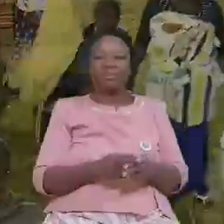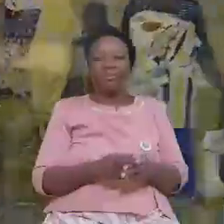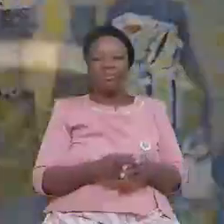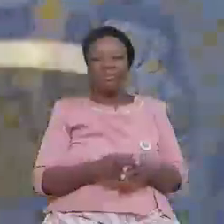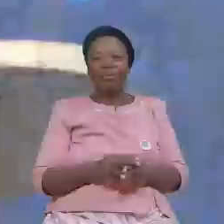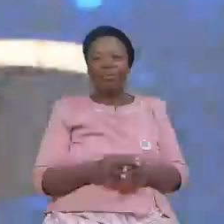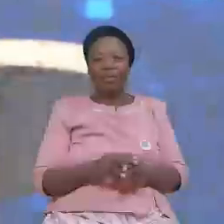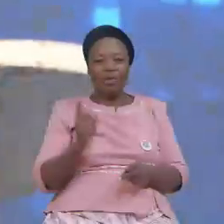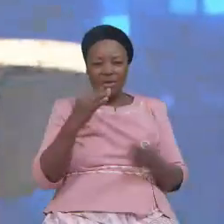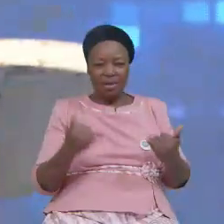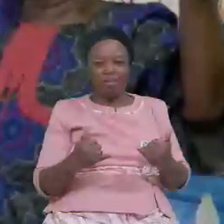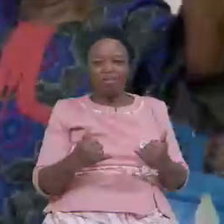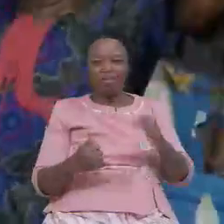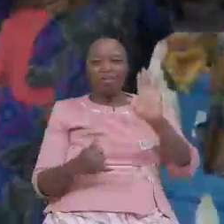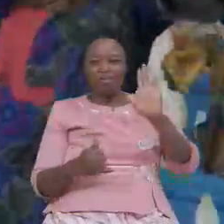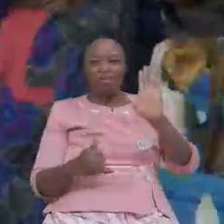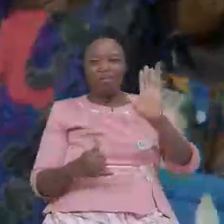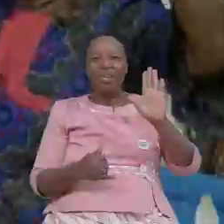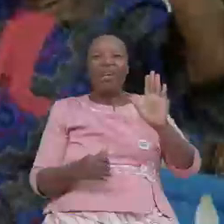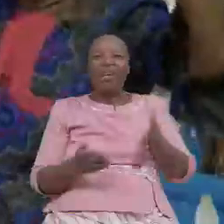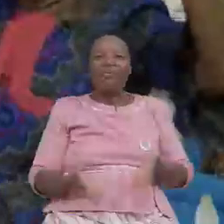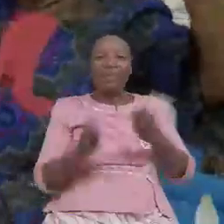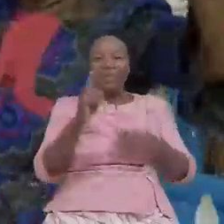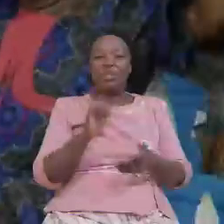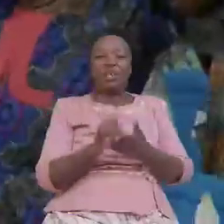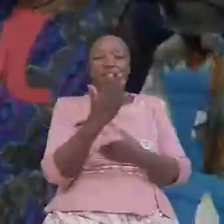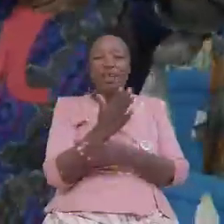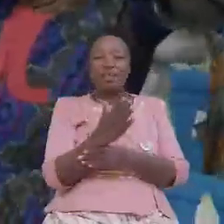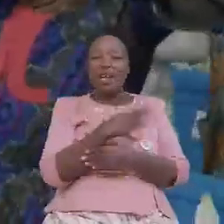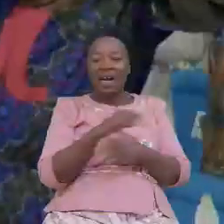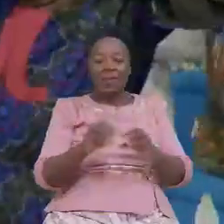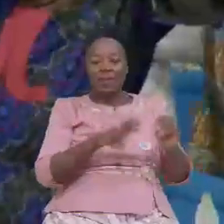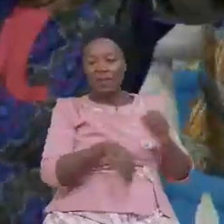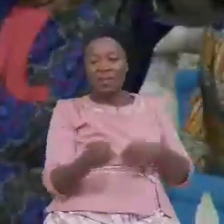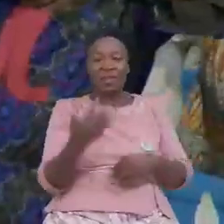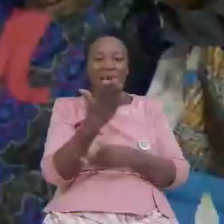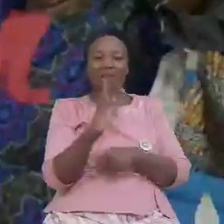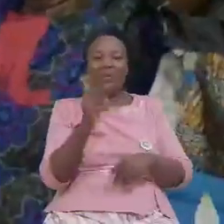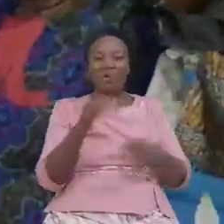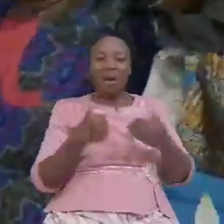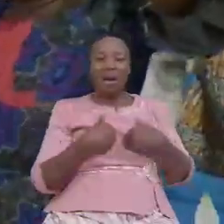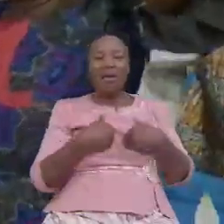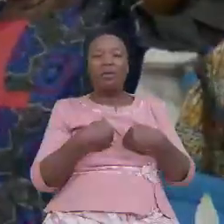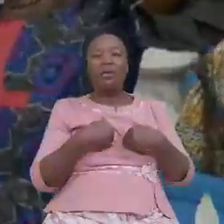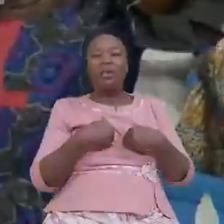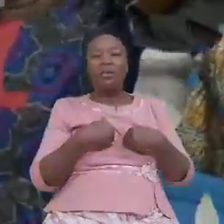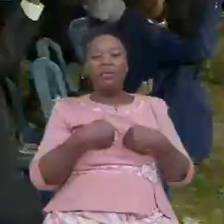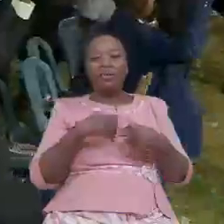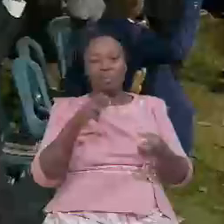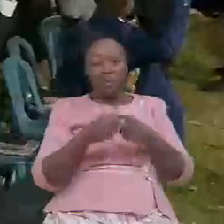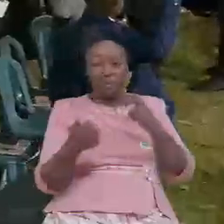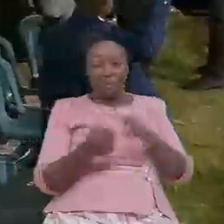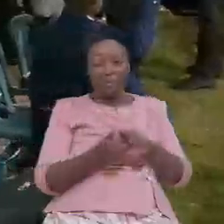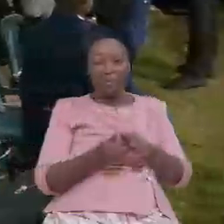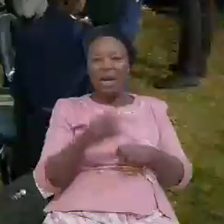Where are you? Raise up that hand and lay the other hand where you have the challenge,